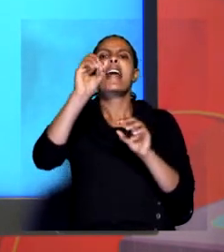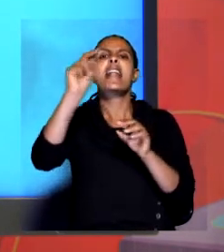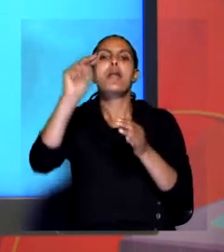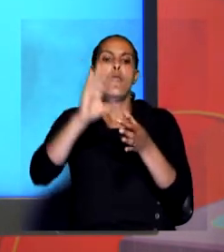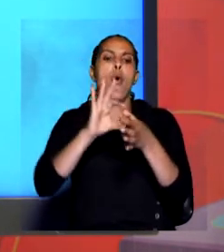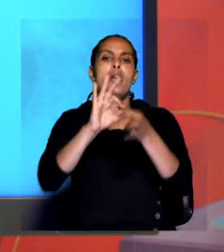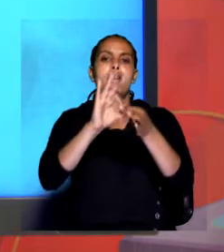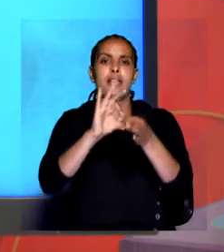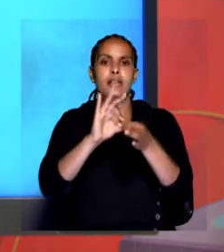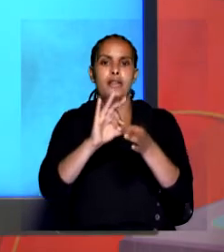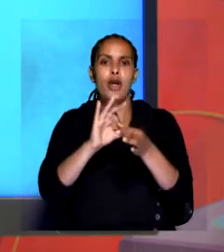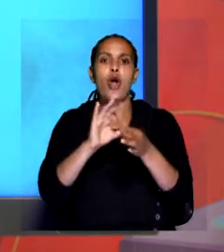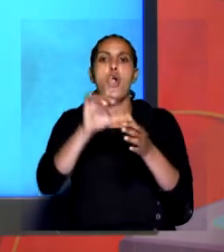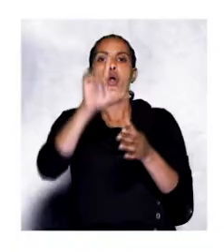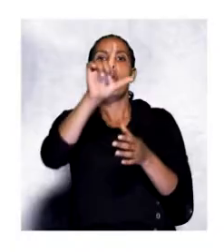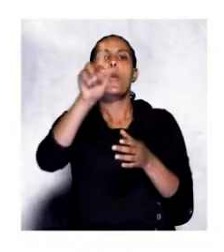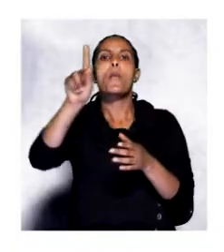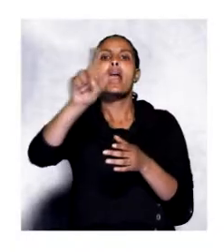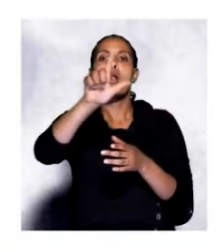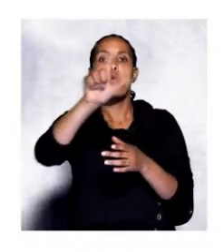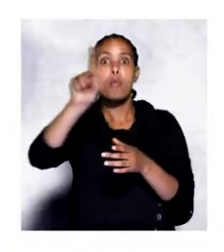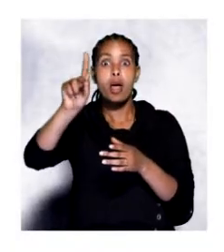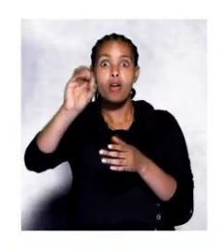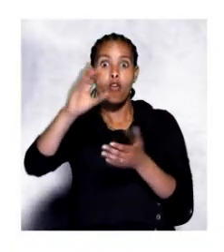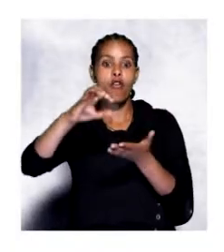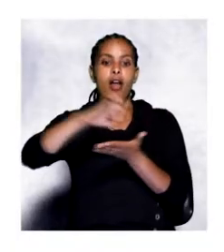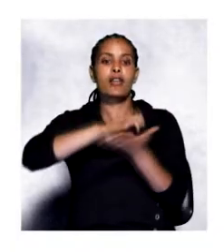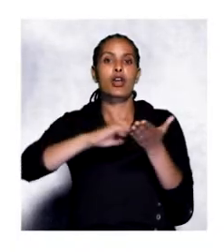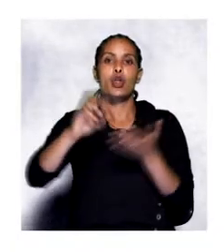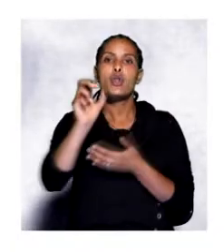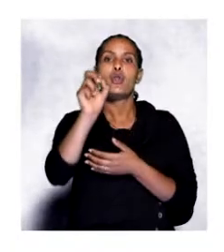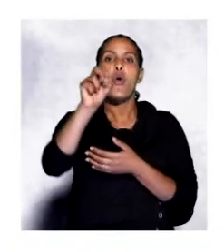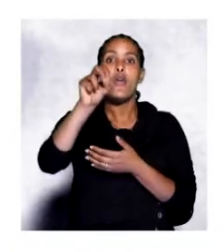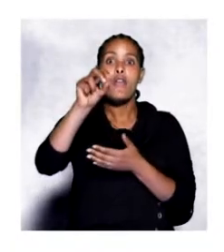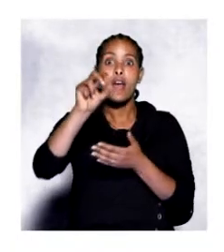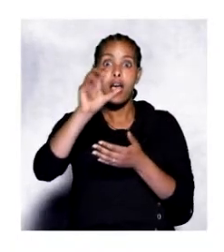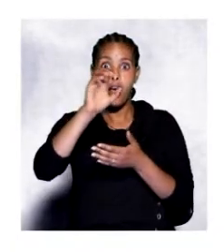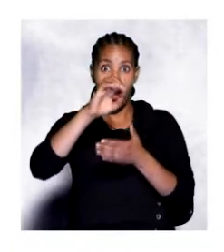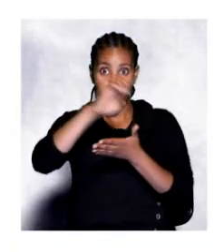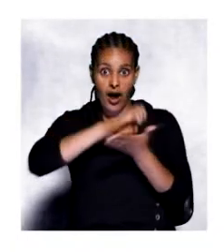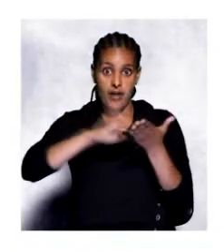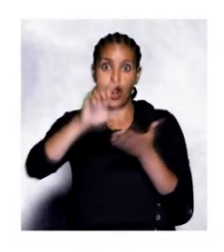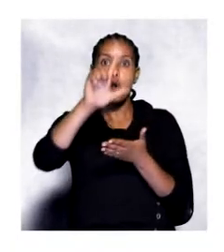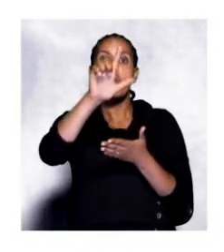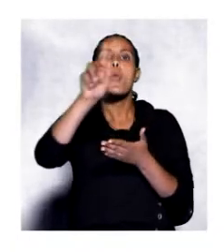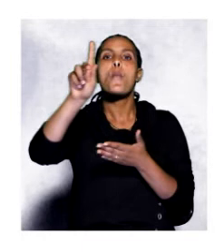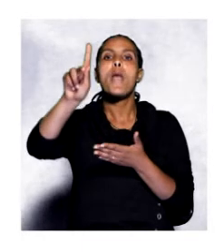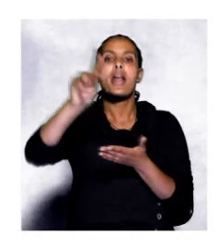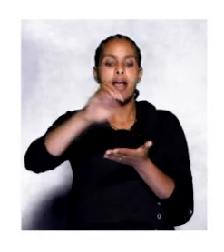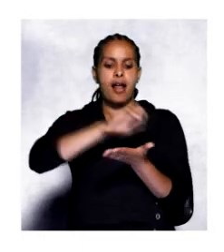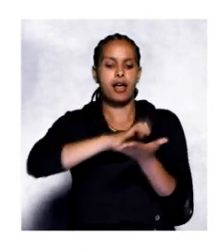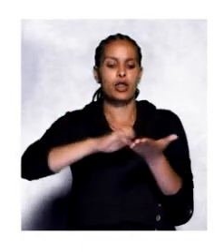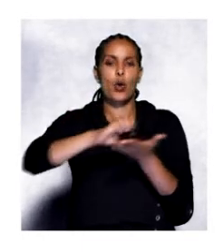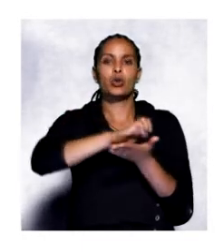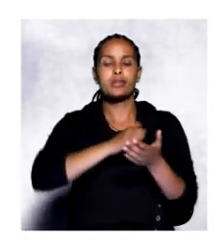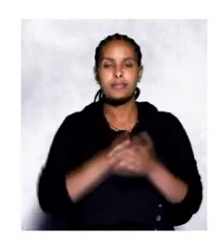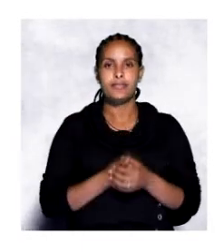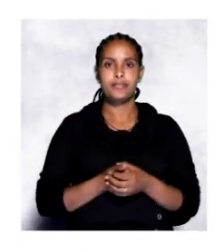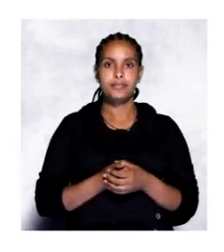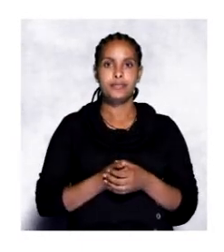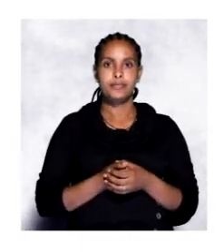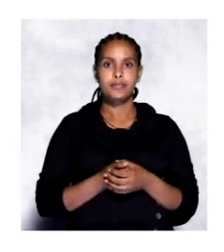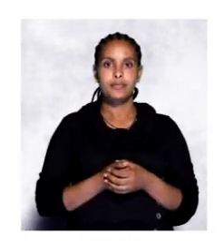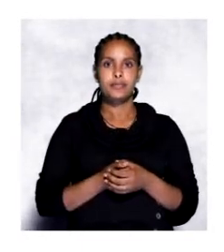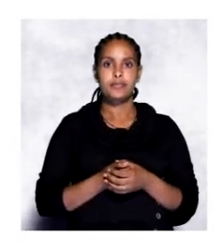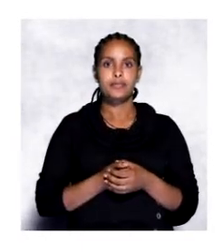electrons. Lone pair of electrons, 12 electrons, lone pair.